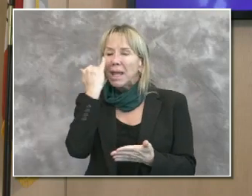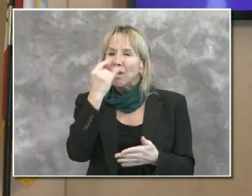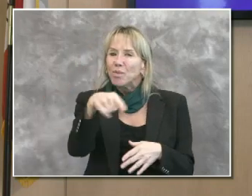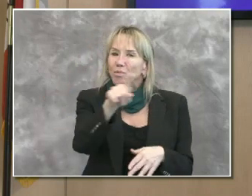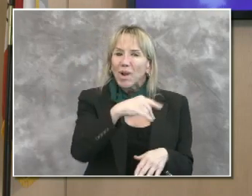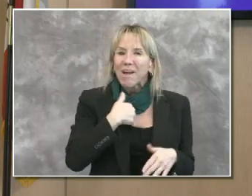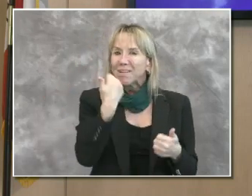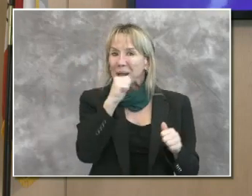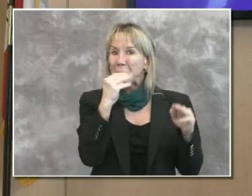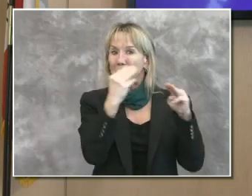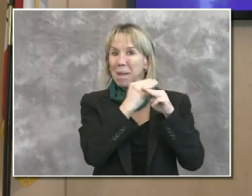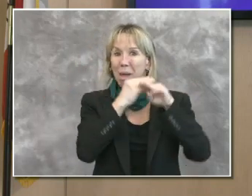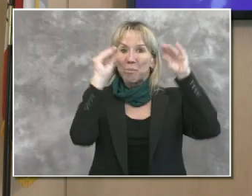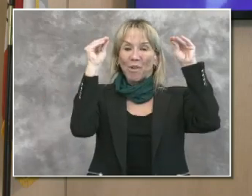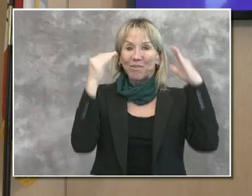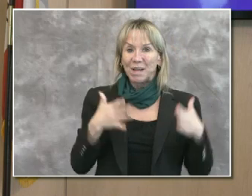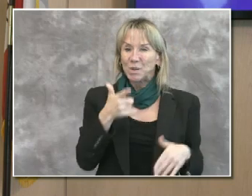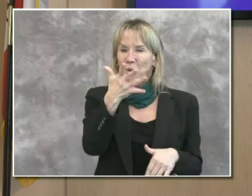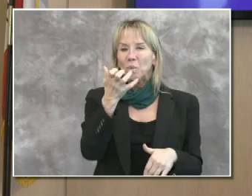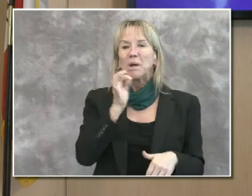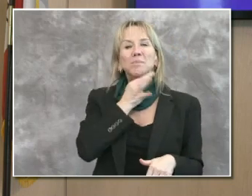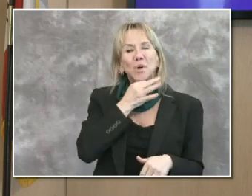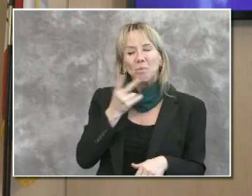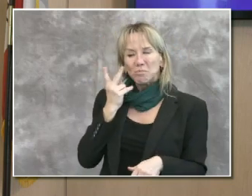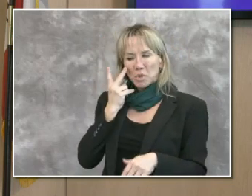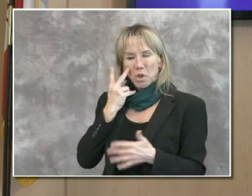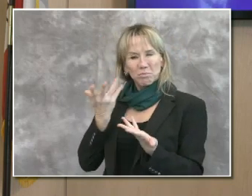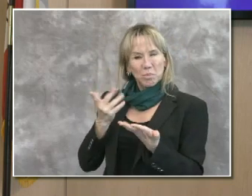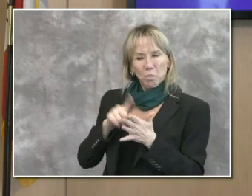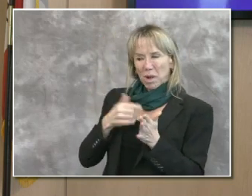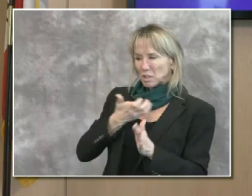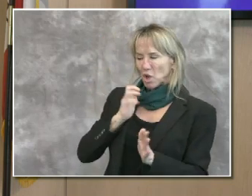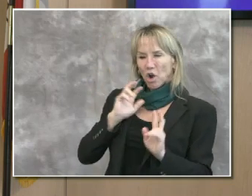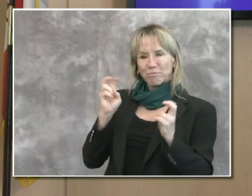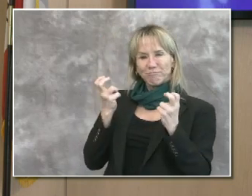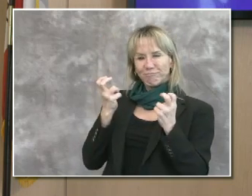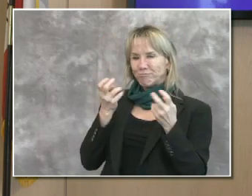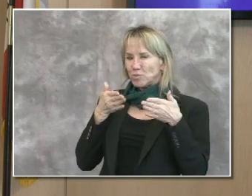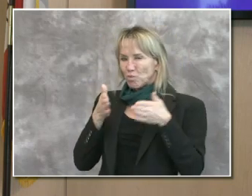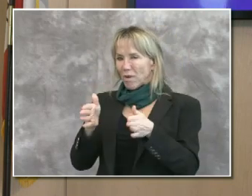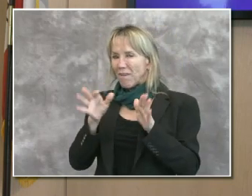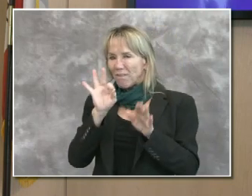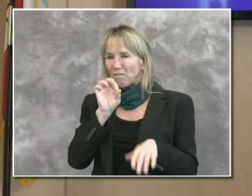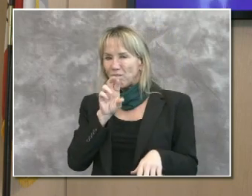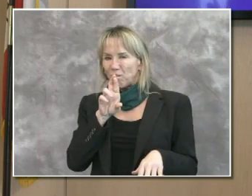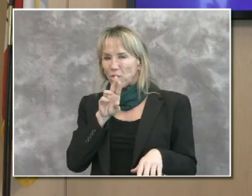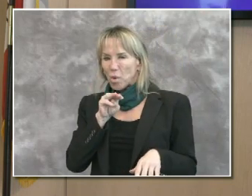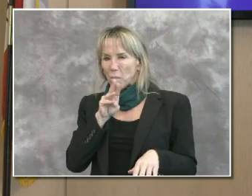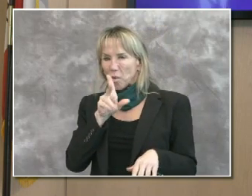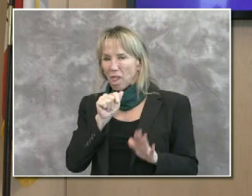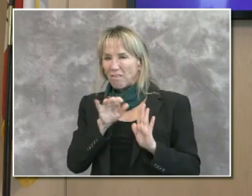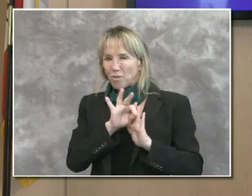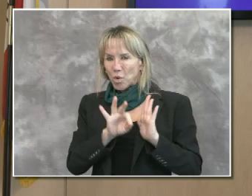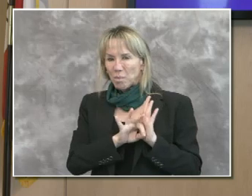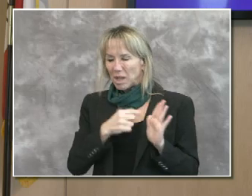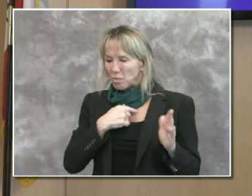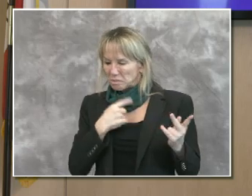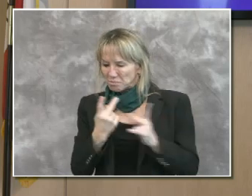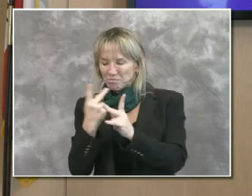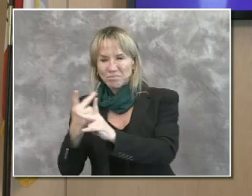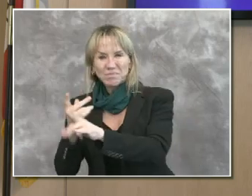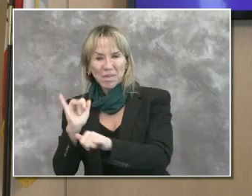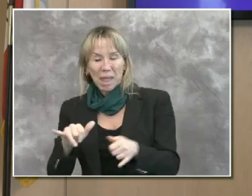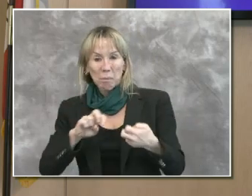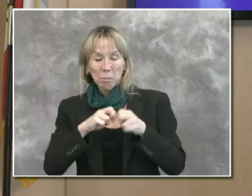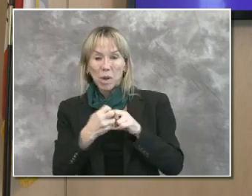actual formula, we would be more than happy to share with you the technical formula that we are using to get it. But you will see in the charts in a few minutes, and I will